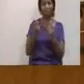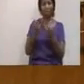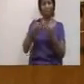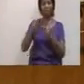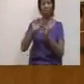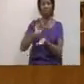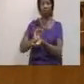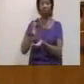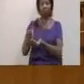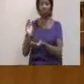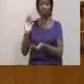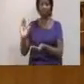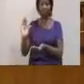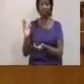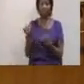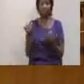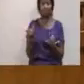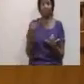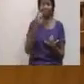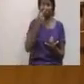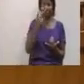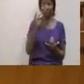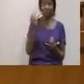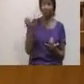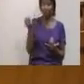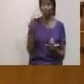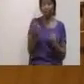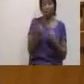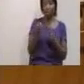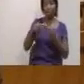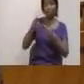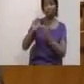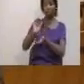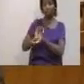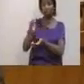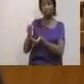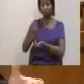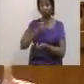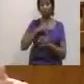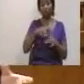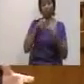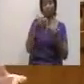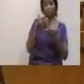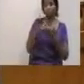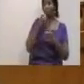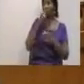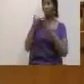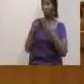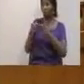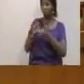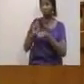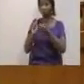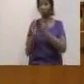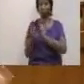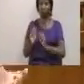To a large extent, this is still a budget presented by Treasury, which we in Parliament can make a few comments on, and then at the end